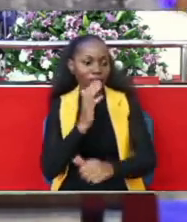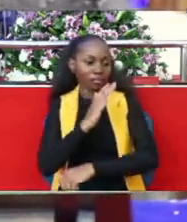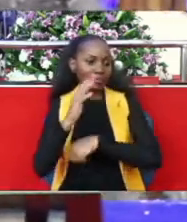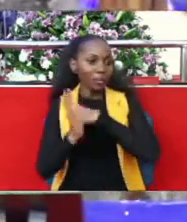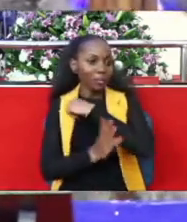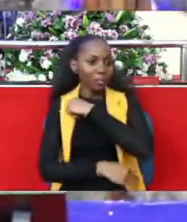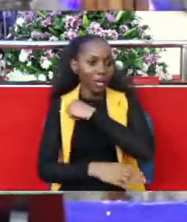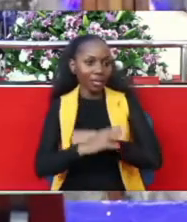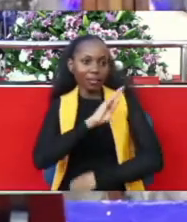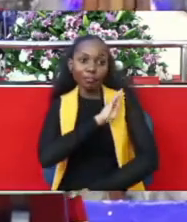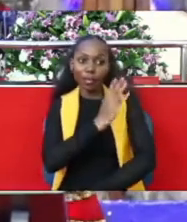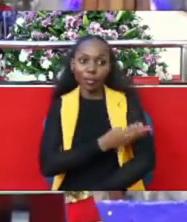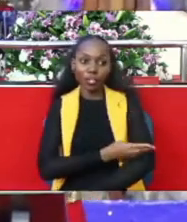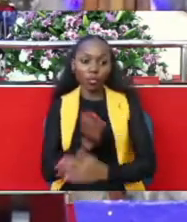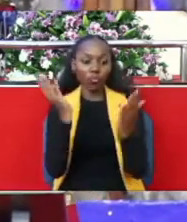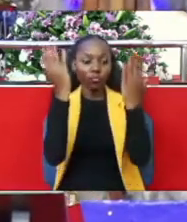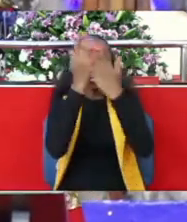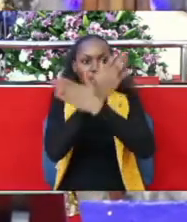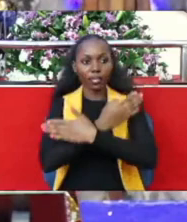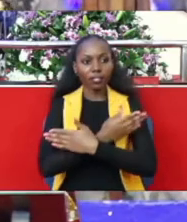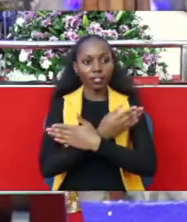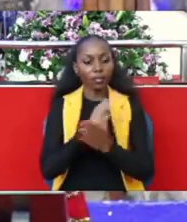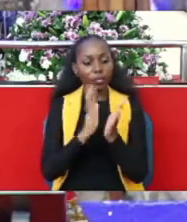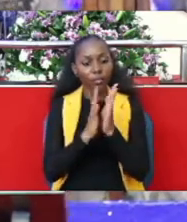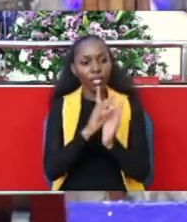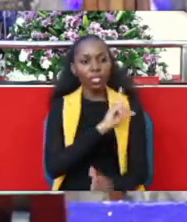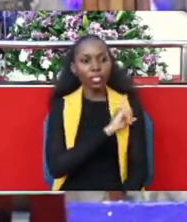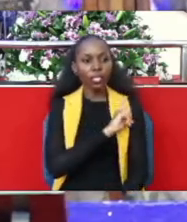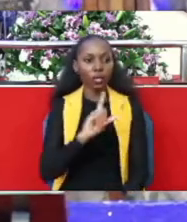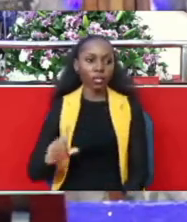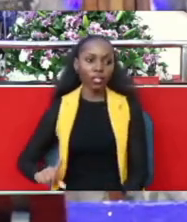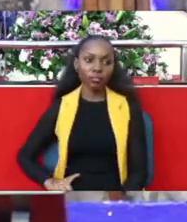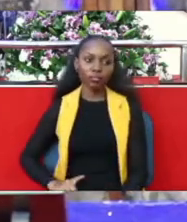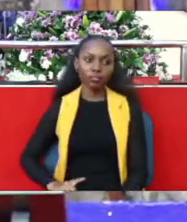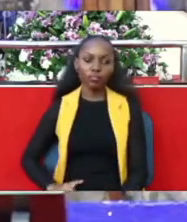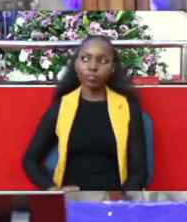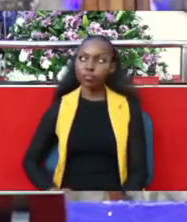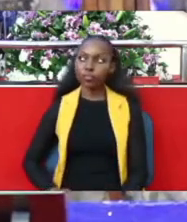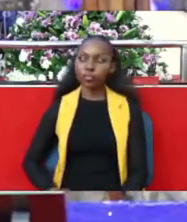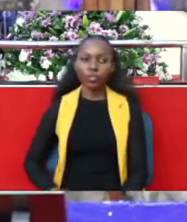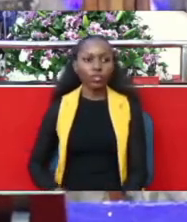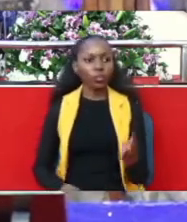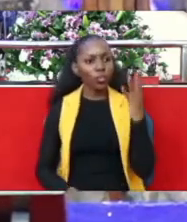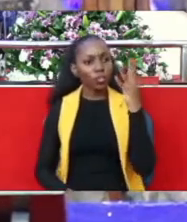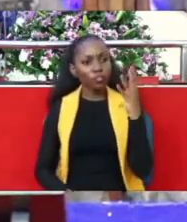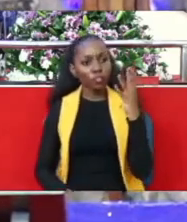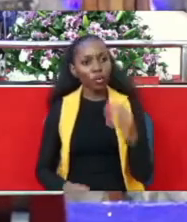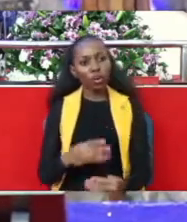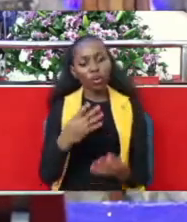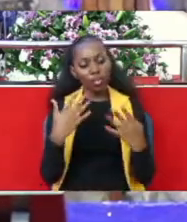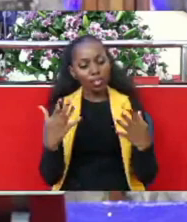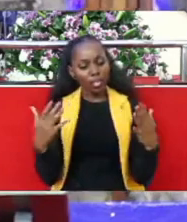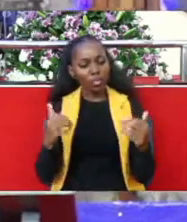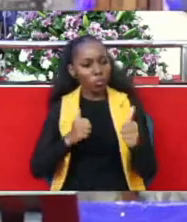na nguvu za giza. Praise the name of the Lord. Now, who are these four? Haya mambo manne. These are